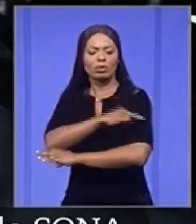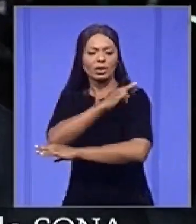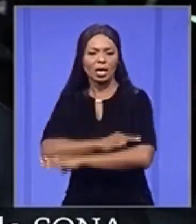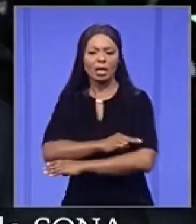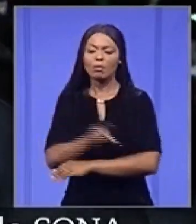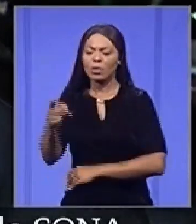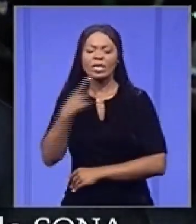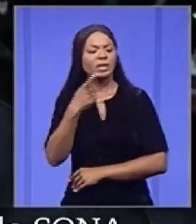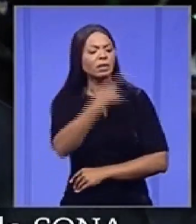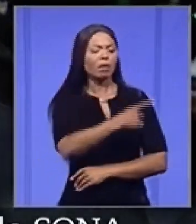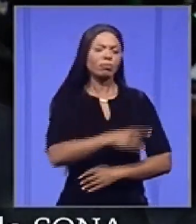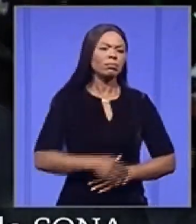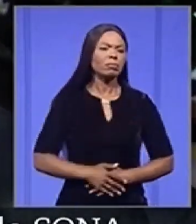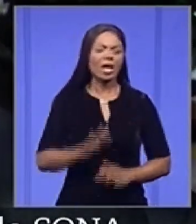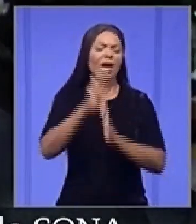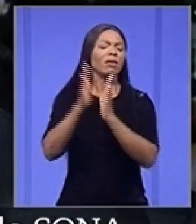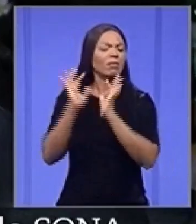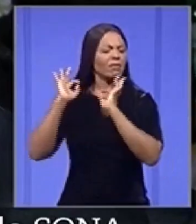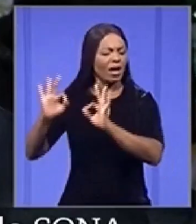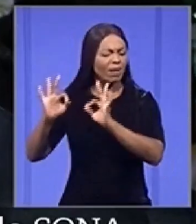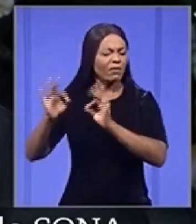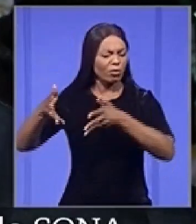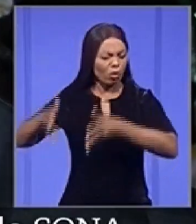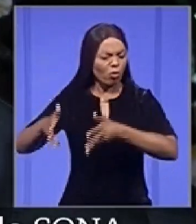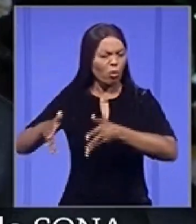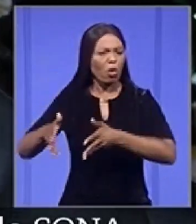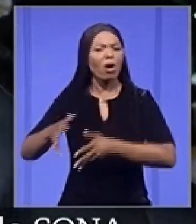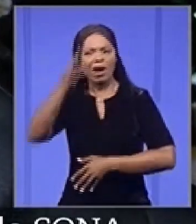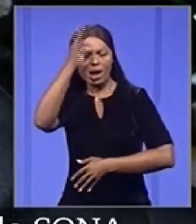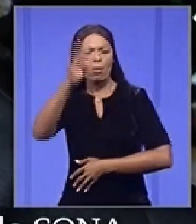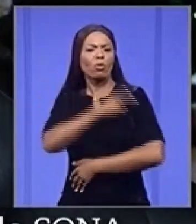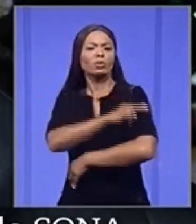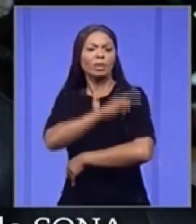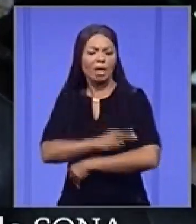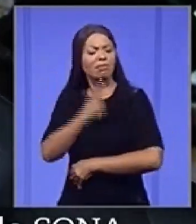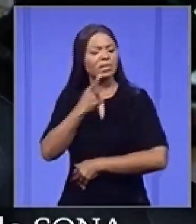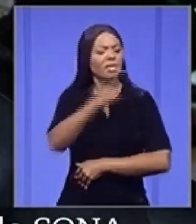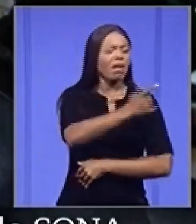batlo tsamaya dilo tsotlhe di siame fa we are happy more